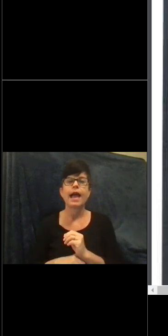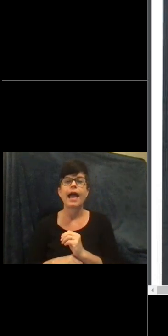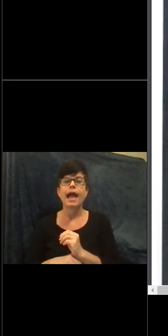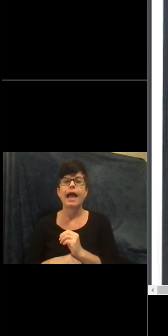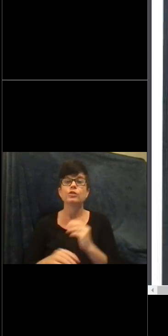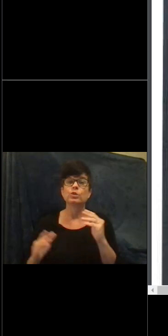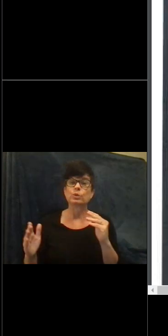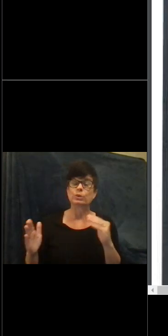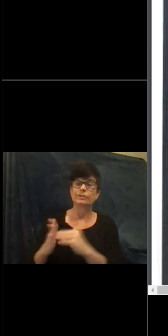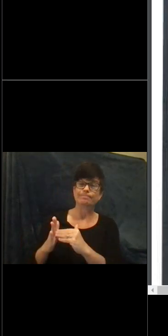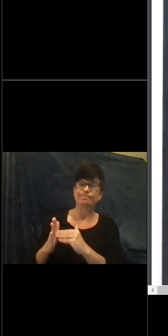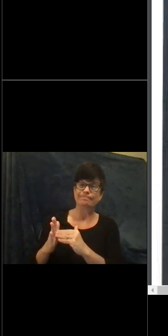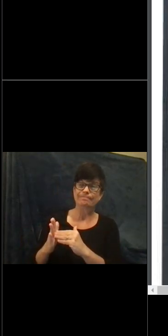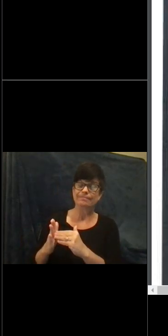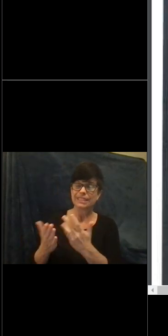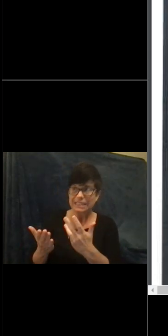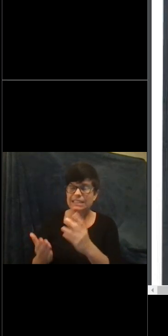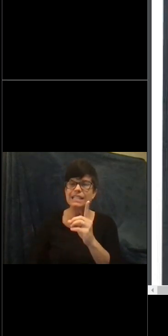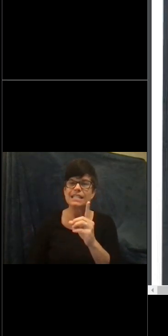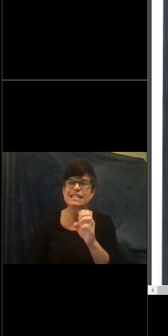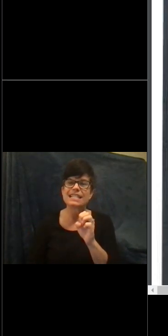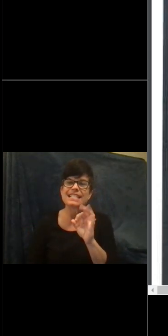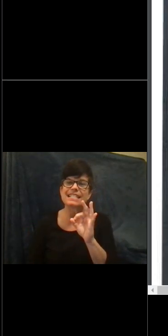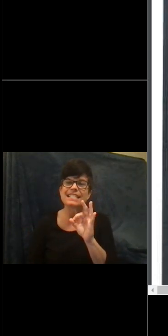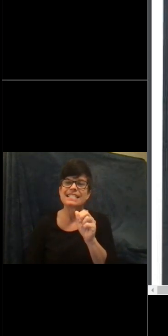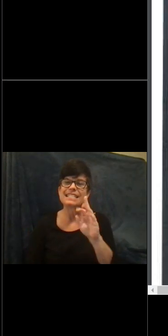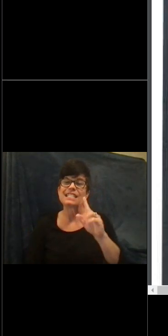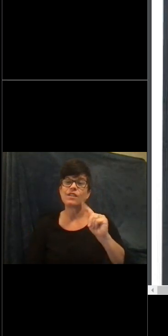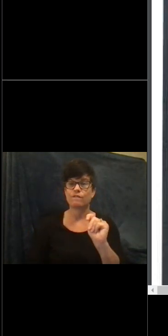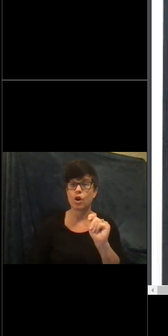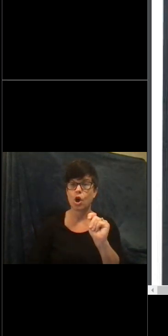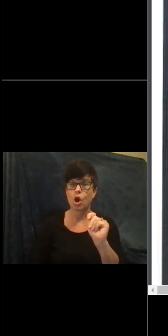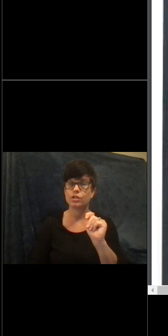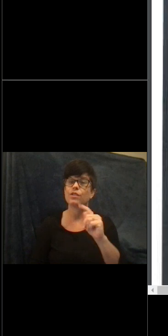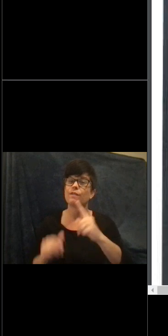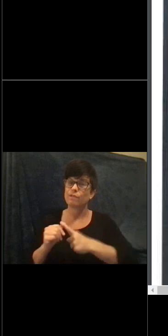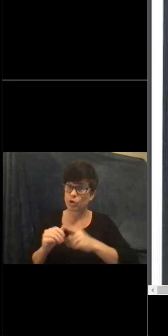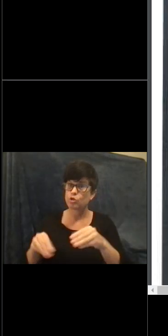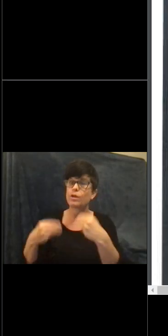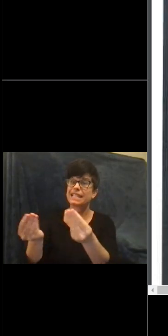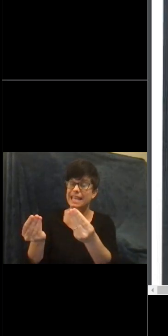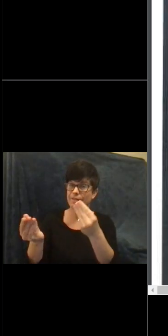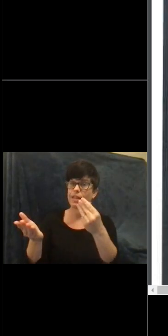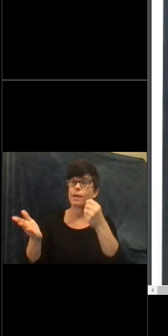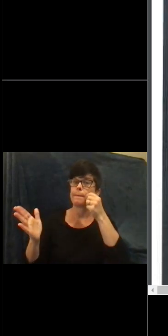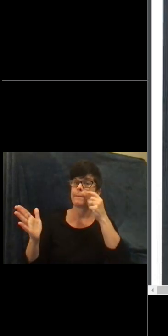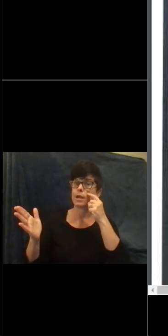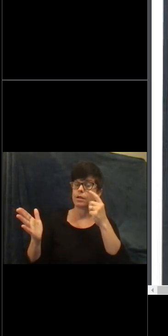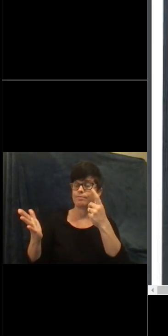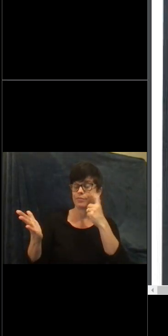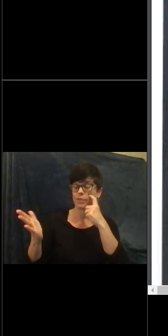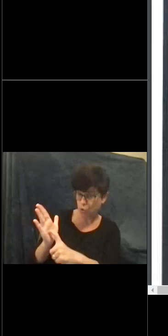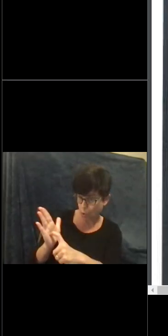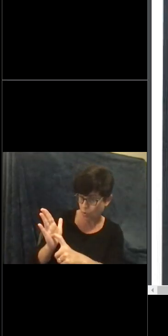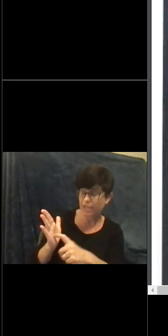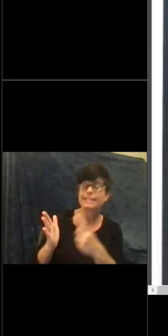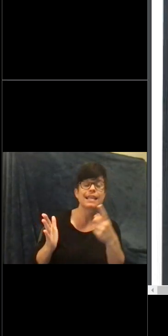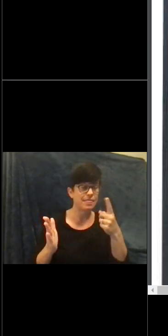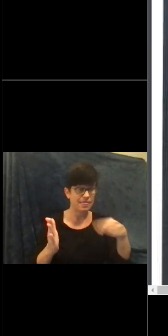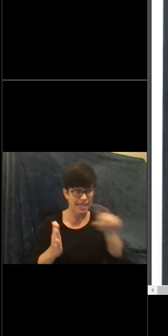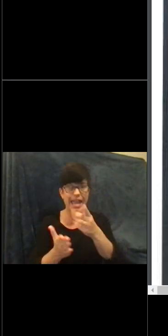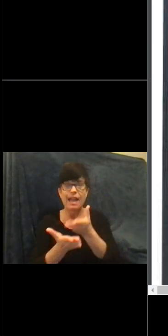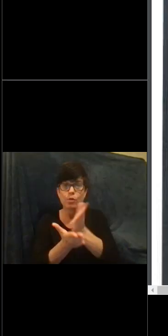prosecute default under this agreement, again, the first step would be to provide them notice. They would have 30 days at that point. They do have the right under the contract to request